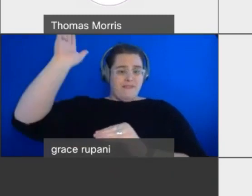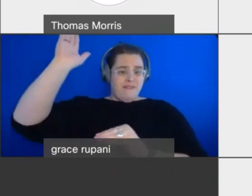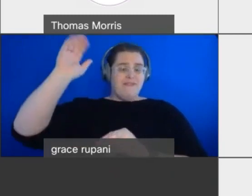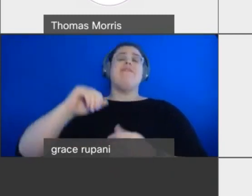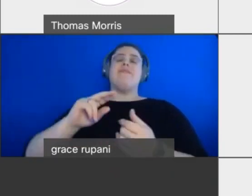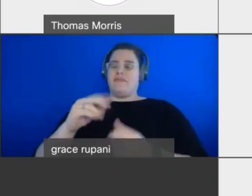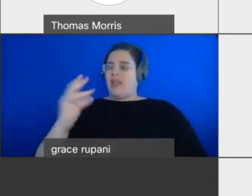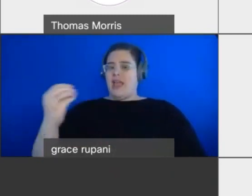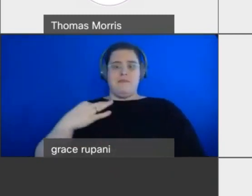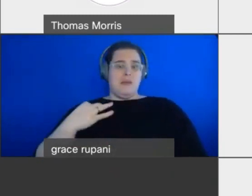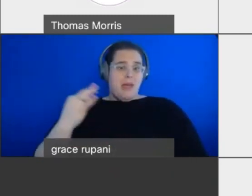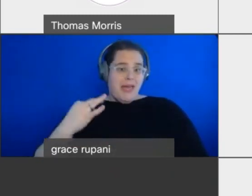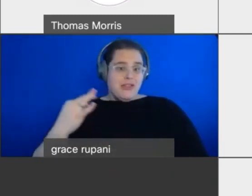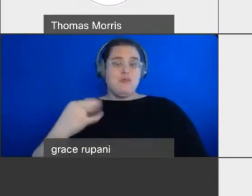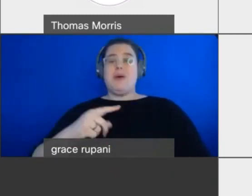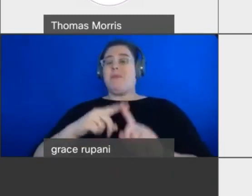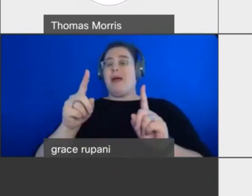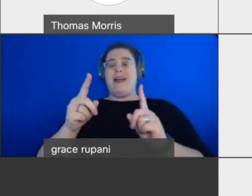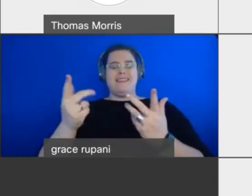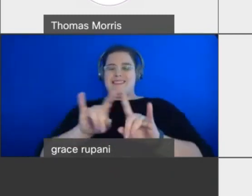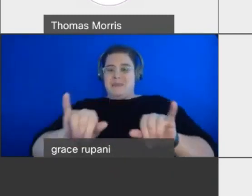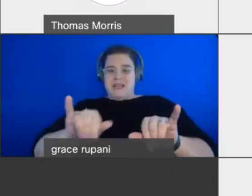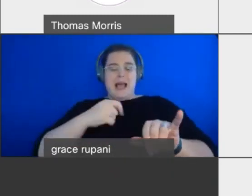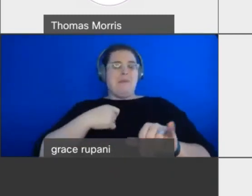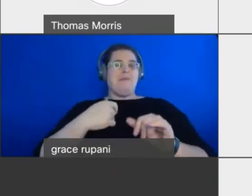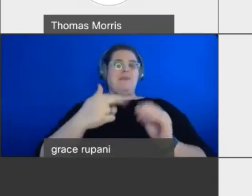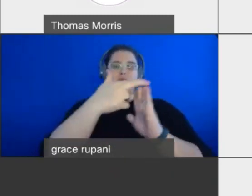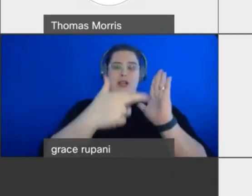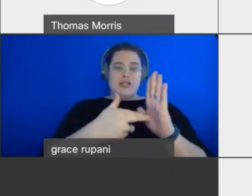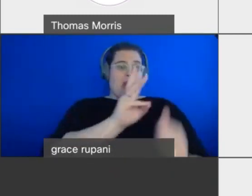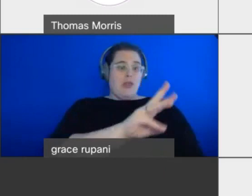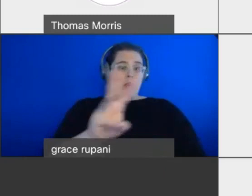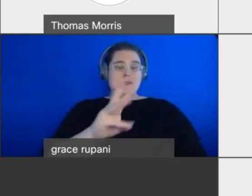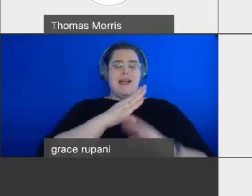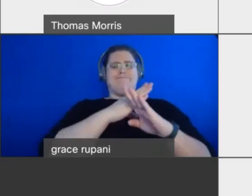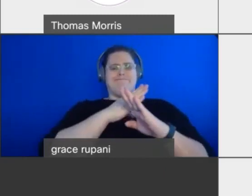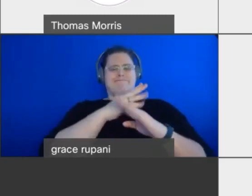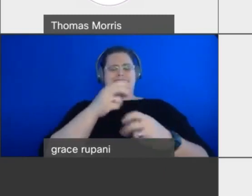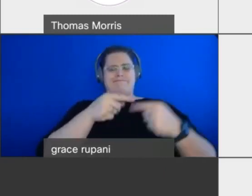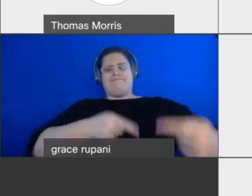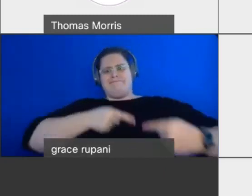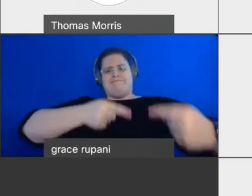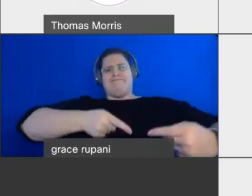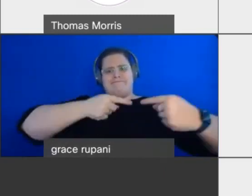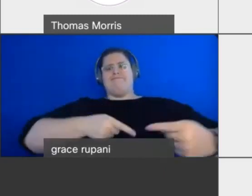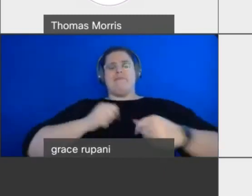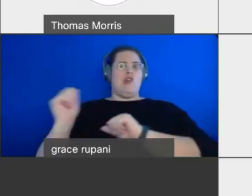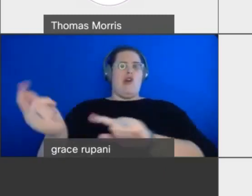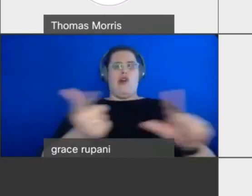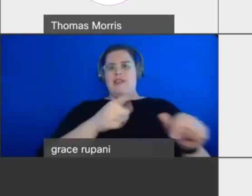as everyone else with being able to register for and get in for the vaccine. And so, as we move